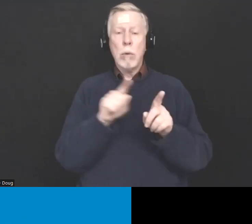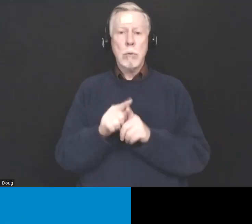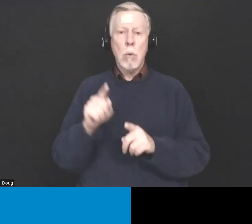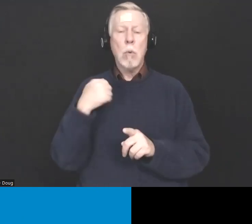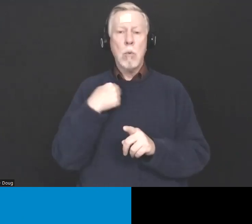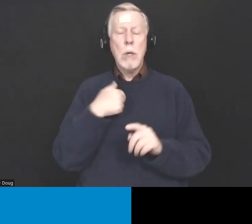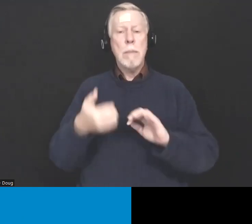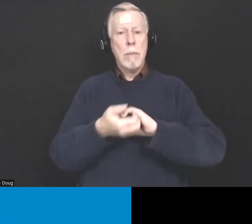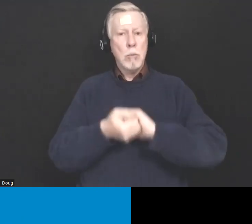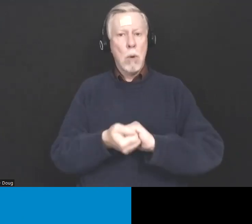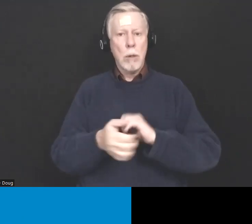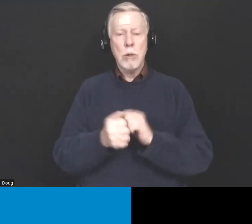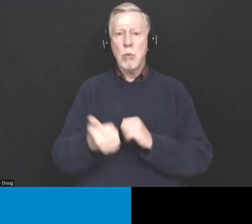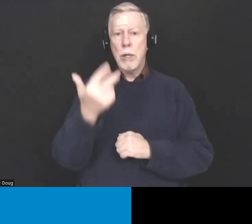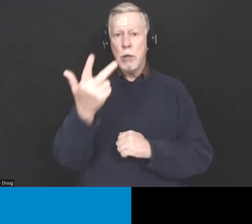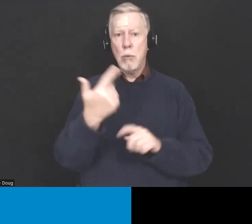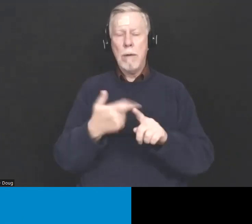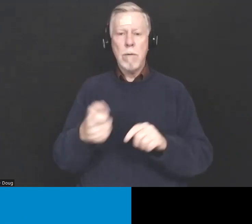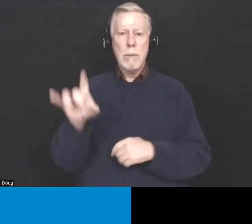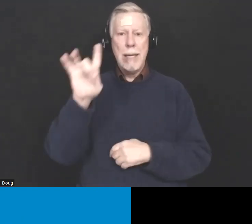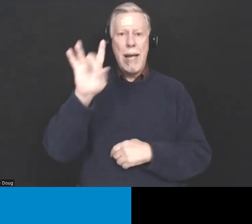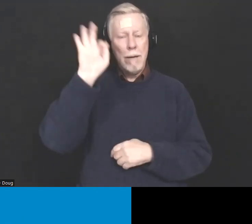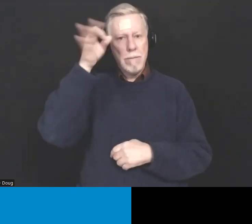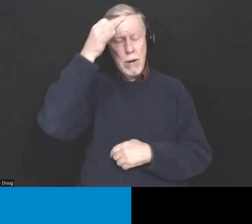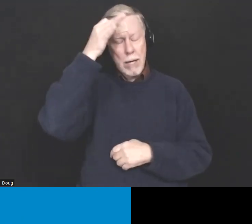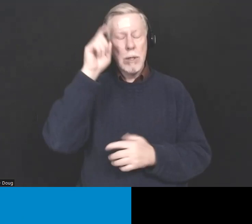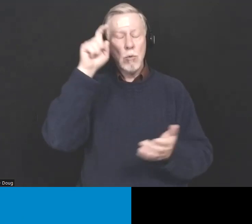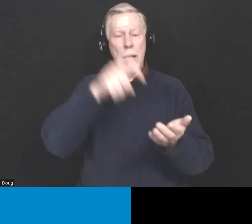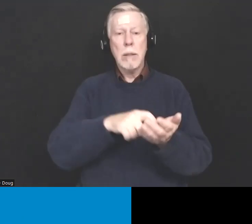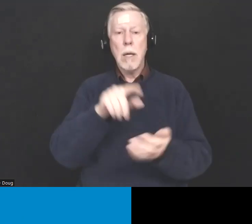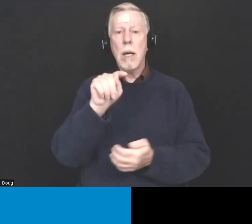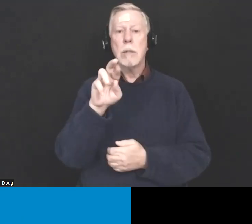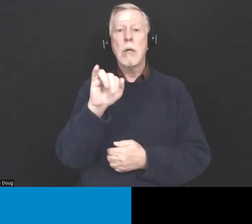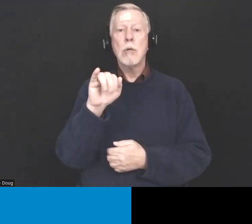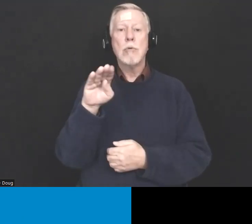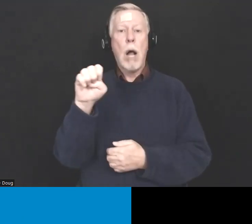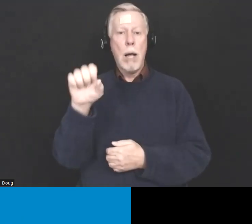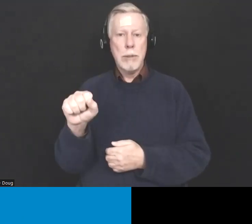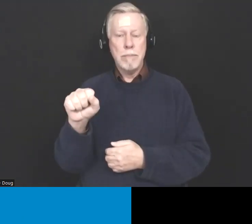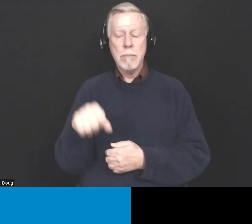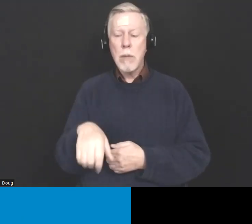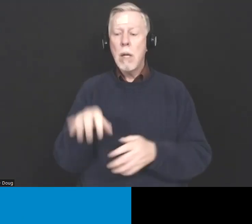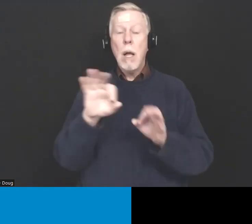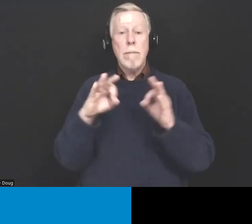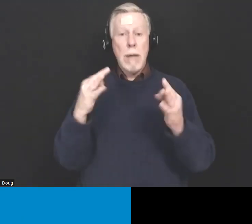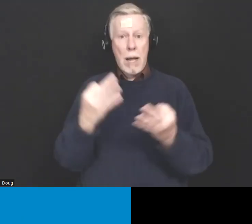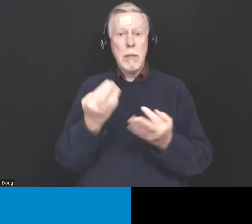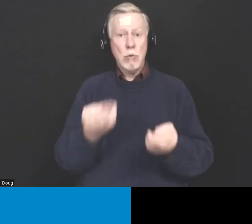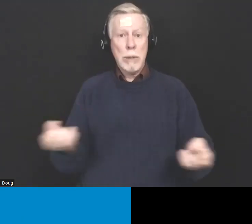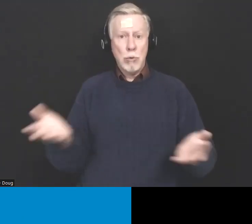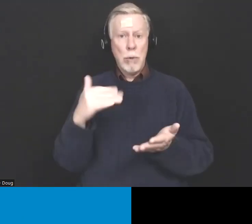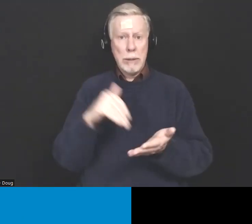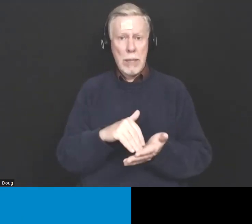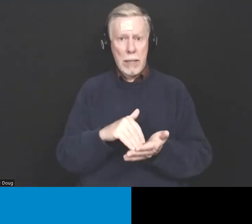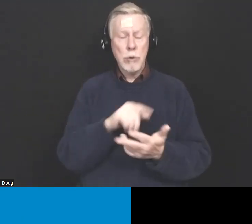3 of the 8 federally recognized tribes in Humboldt County. The Family Resource Centers, 3 of them are also going to